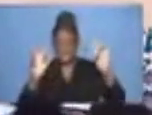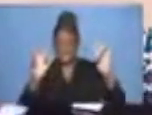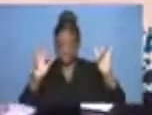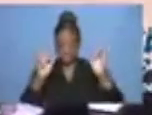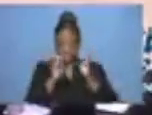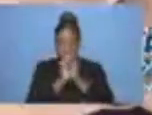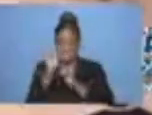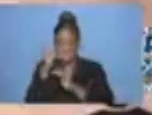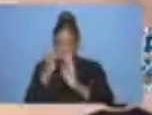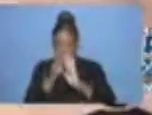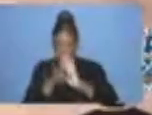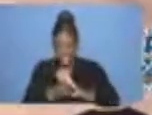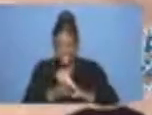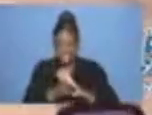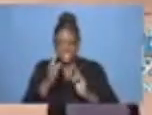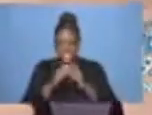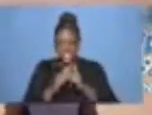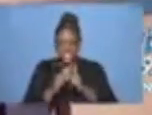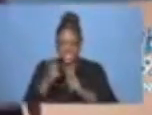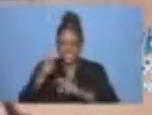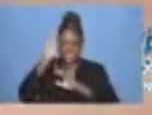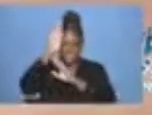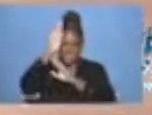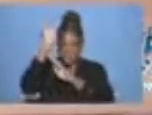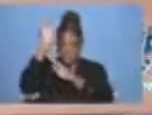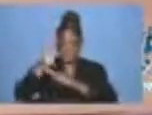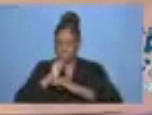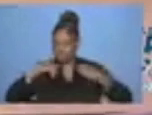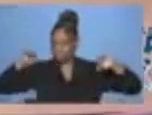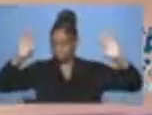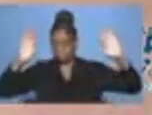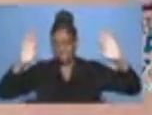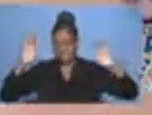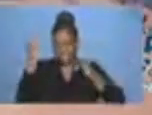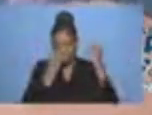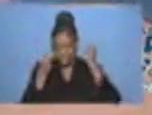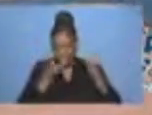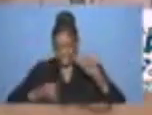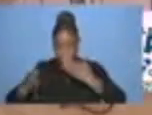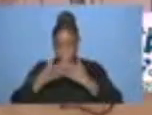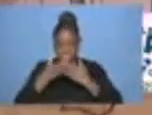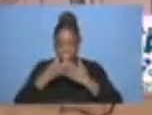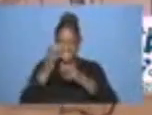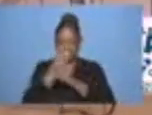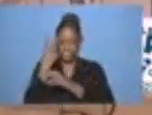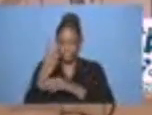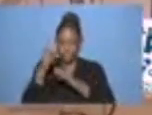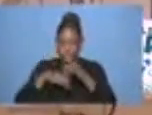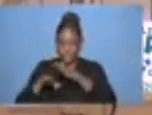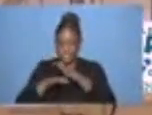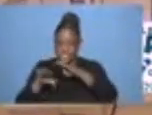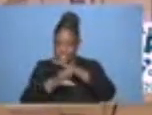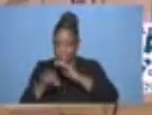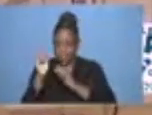10 minutes to play. Down the stretch, the Bahamas not giving up would fight their way back to get within 2 points with under a